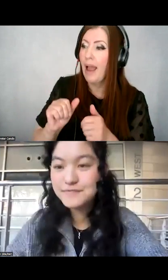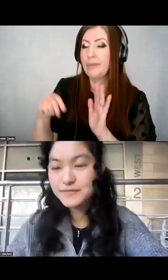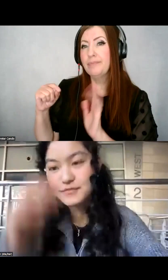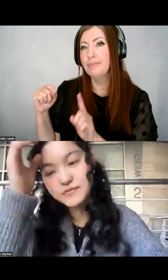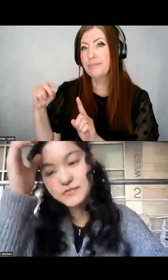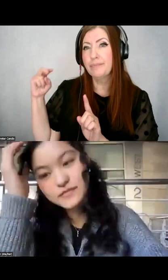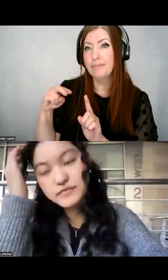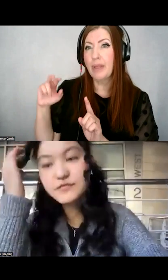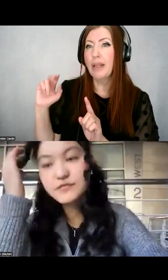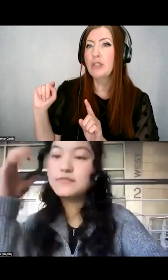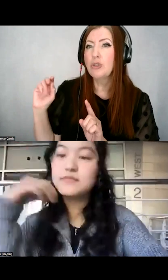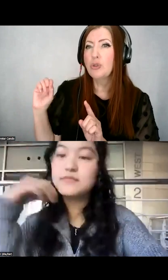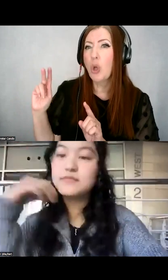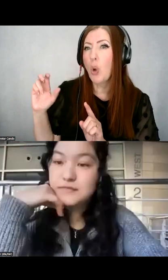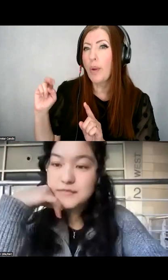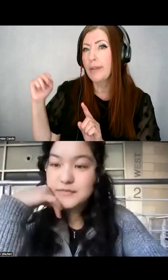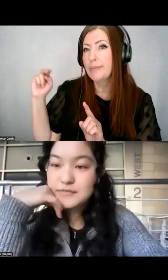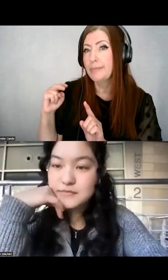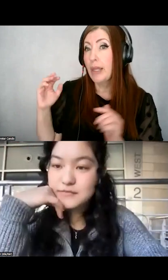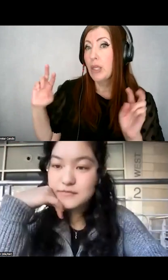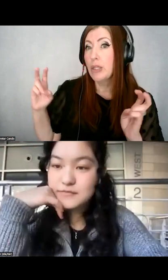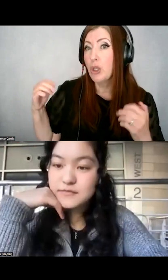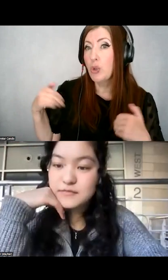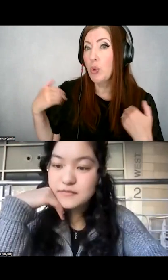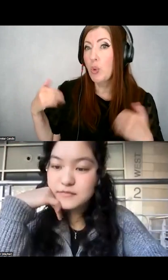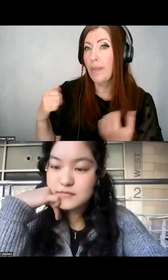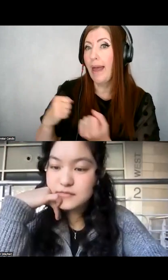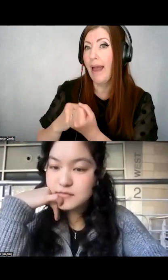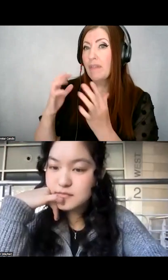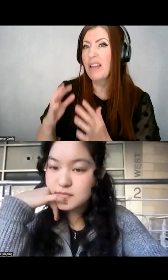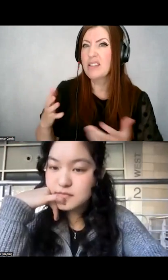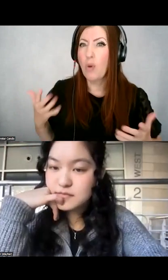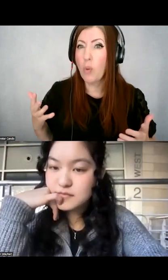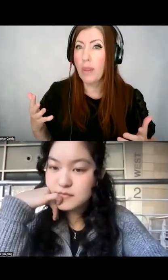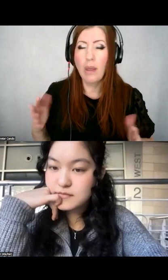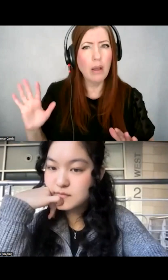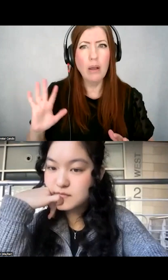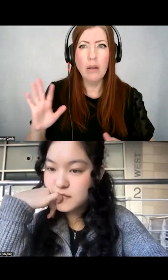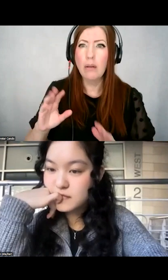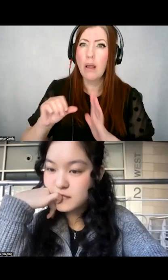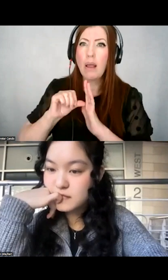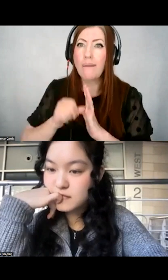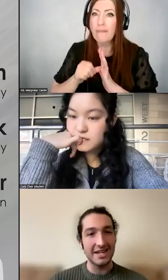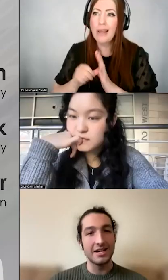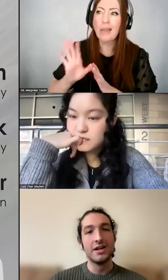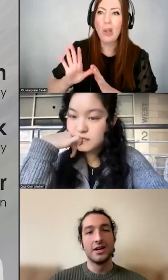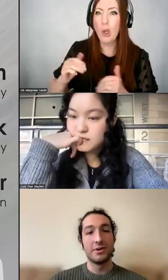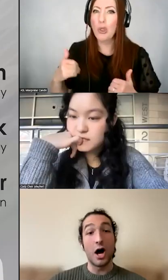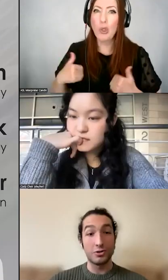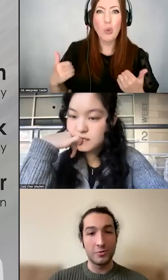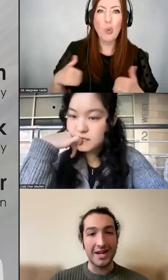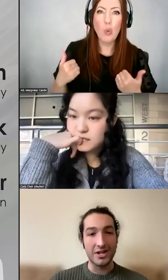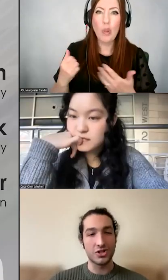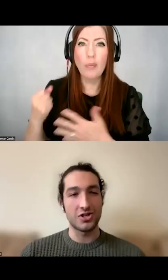them as youth advocates, and solely emphasizing their youth identity,